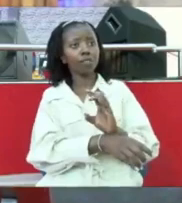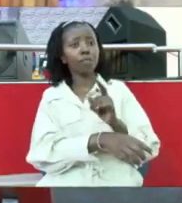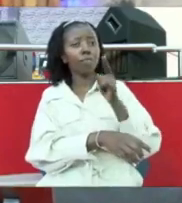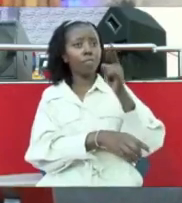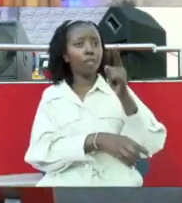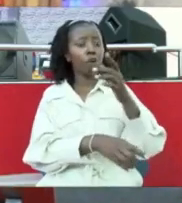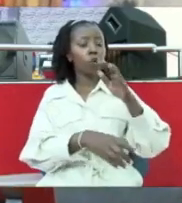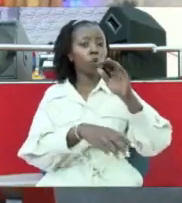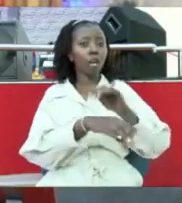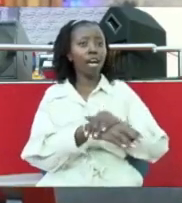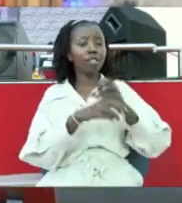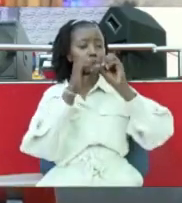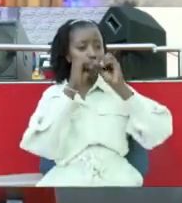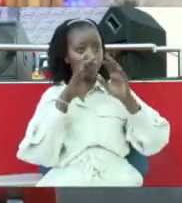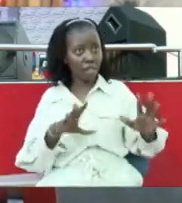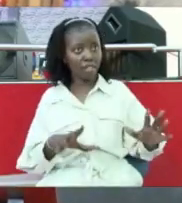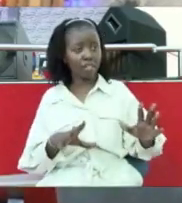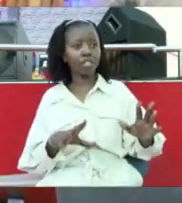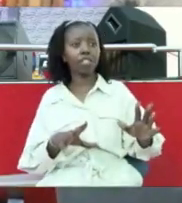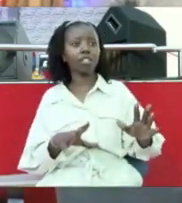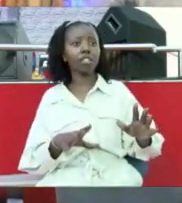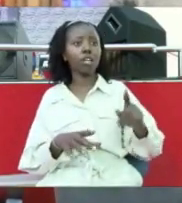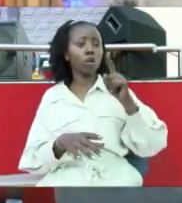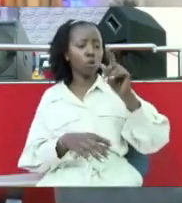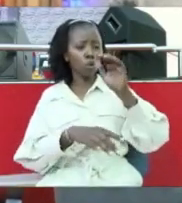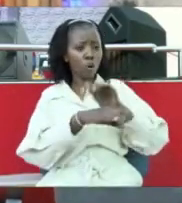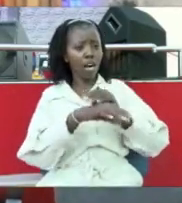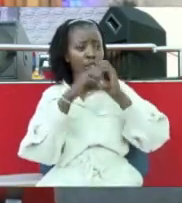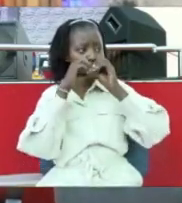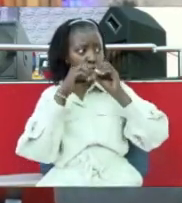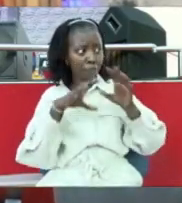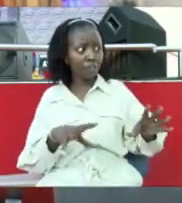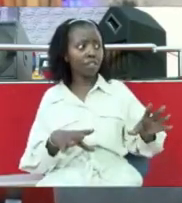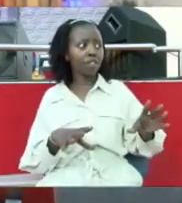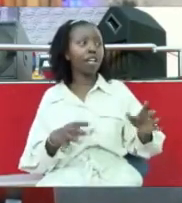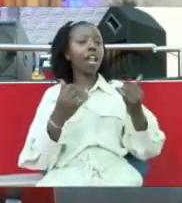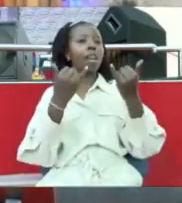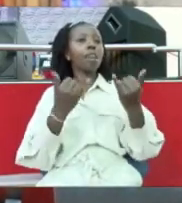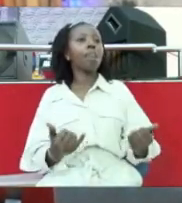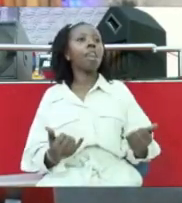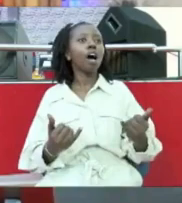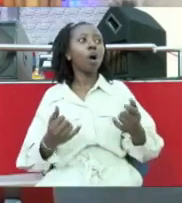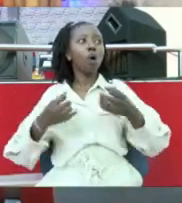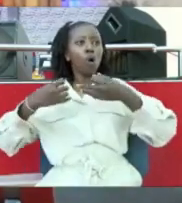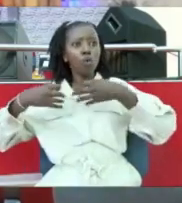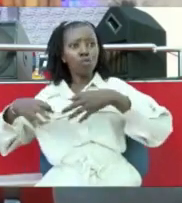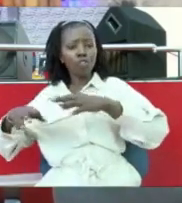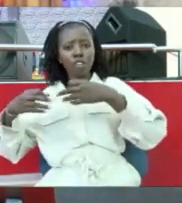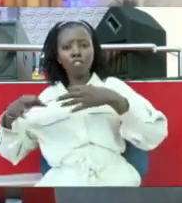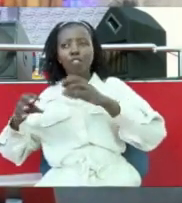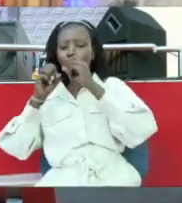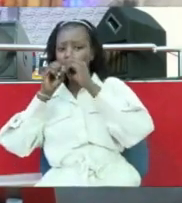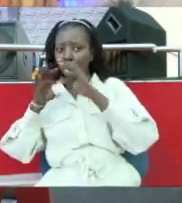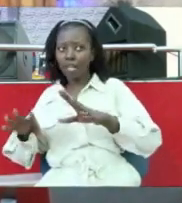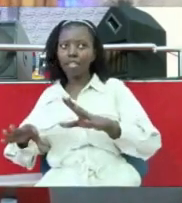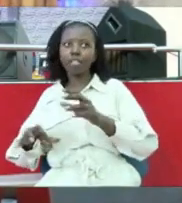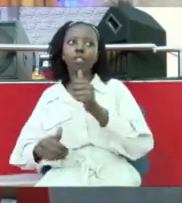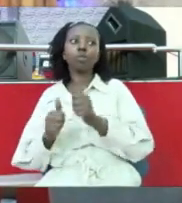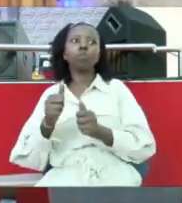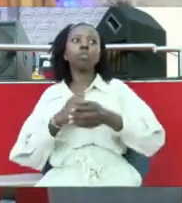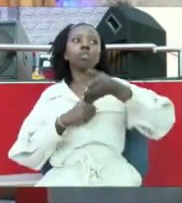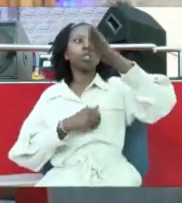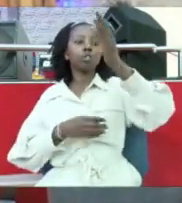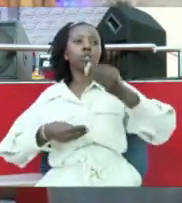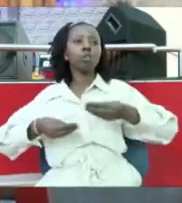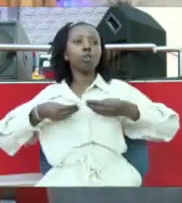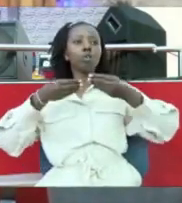prospered. Umenawirishwa. You have a blessing. Uko na baraka. Now release which God has given you. Achilia kila ambacho Mungu